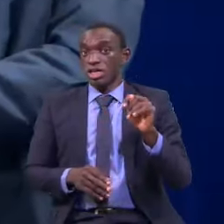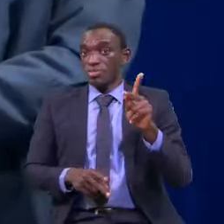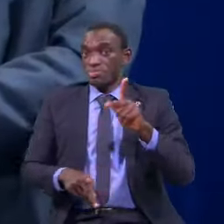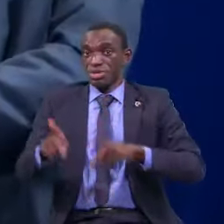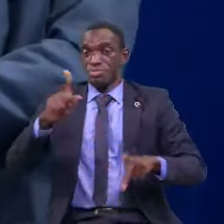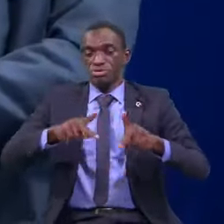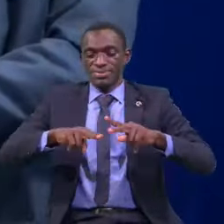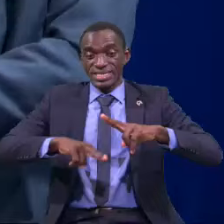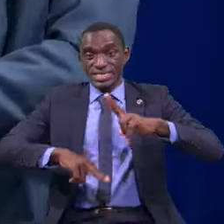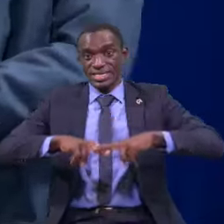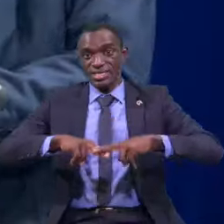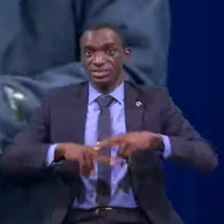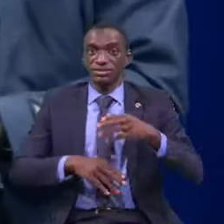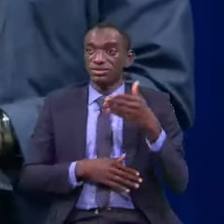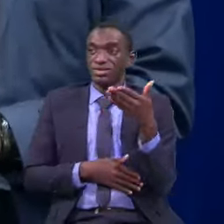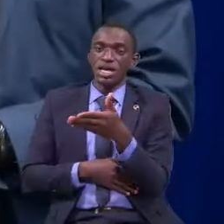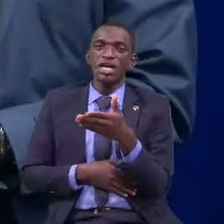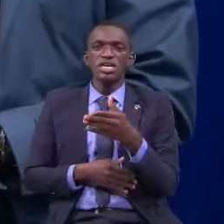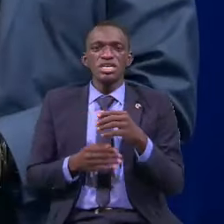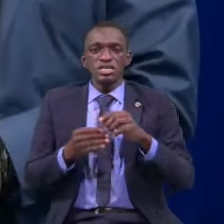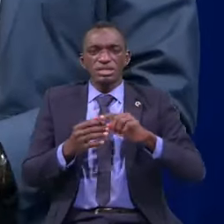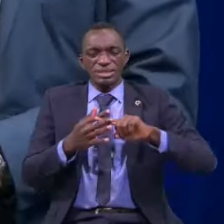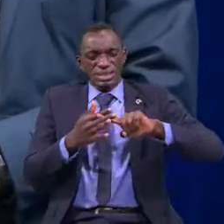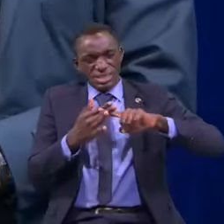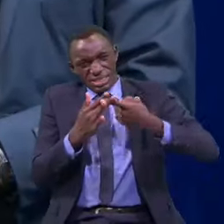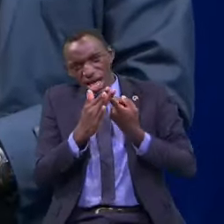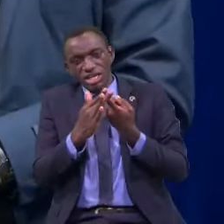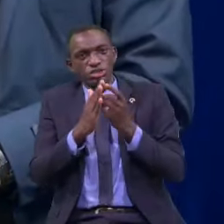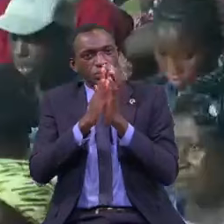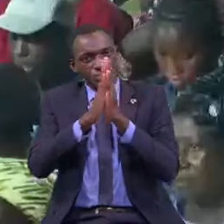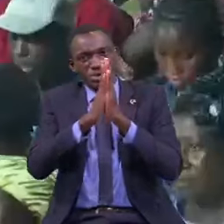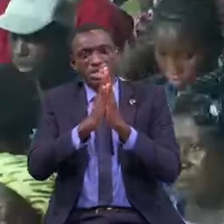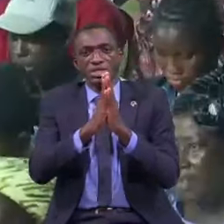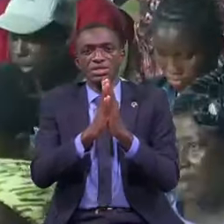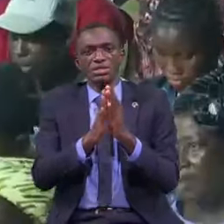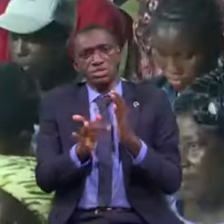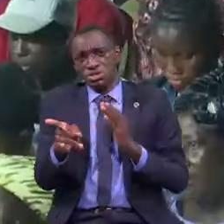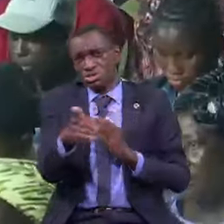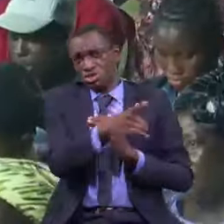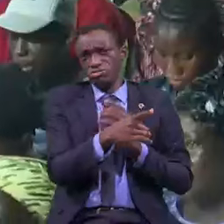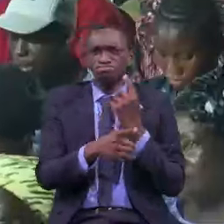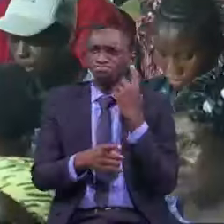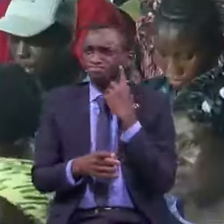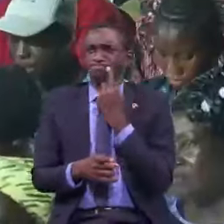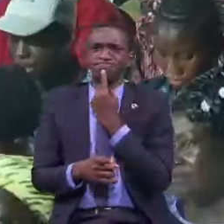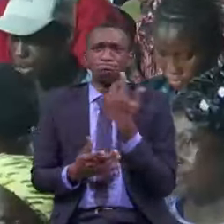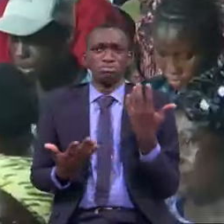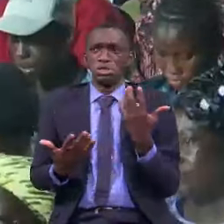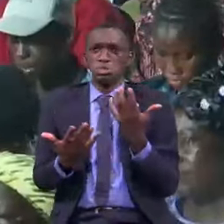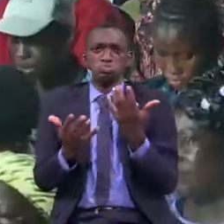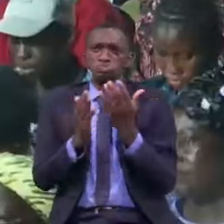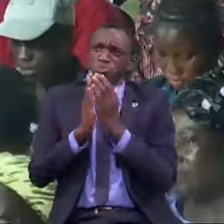there, begin to pray. Begin to talk to the Lord. God wants to touch you